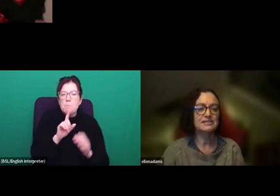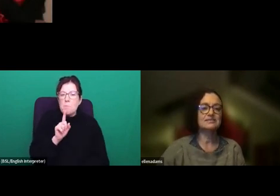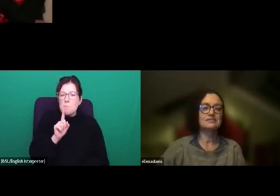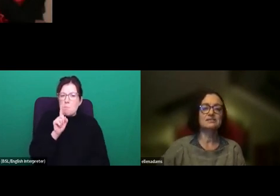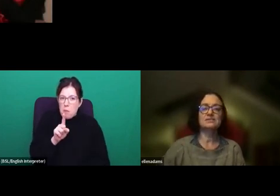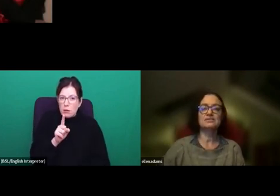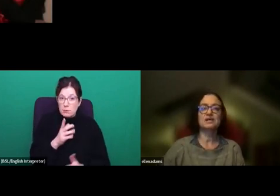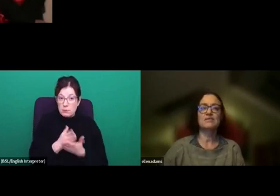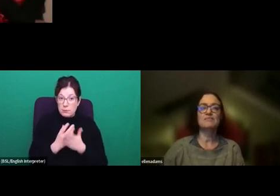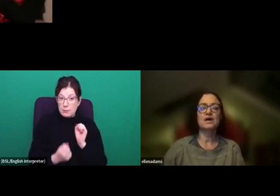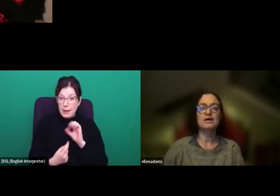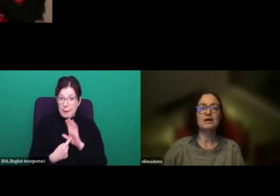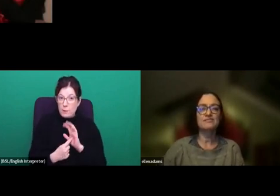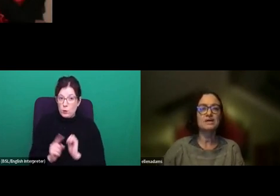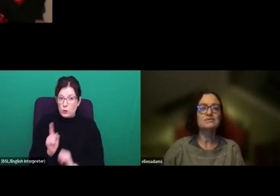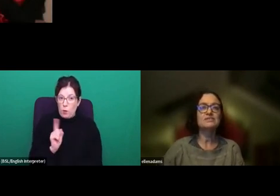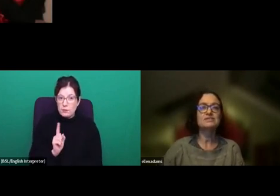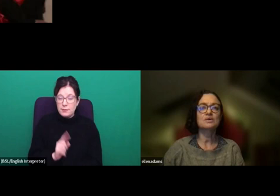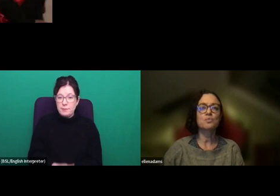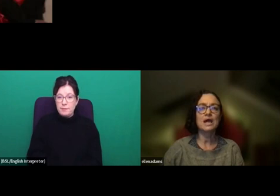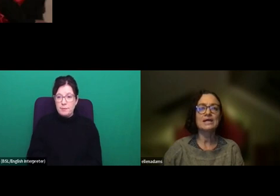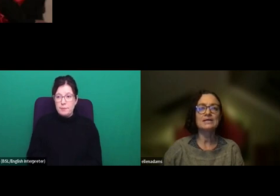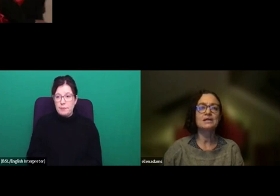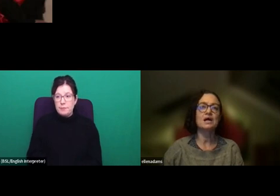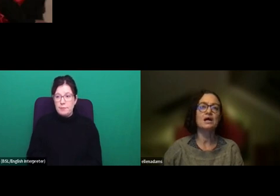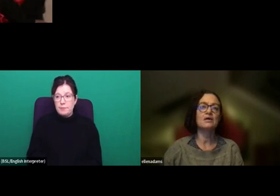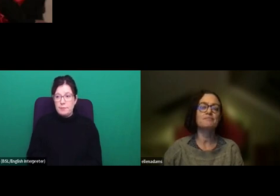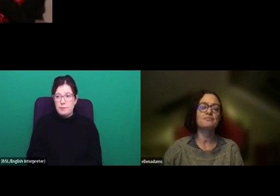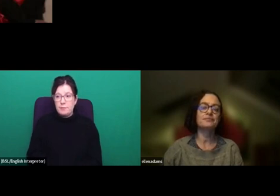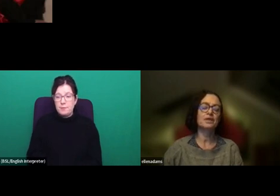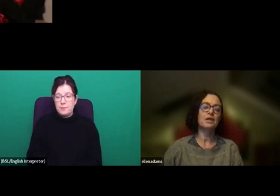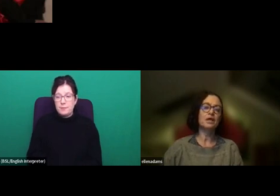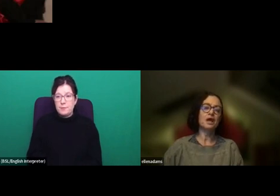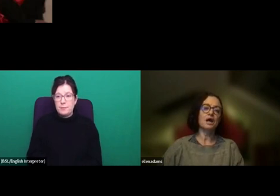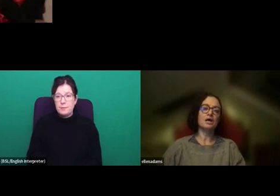case is that I've noticed that